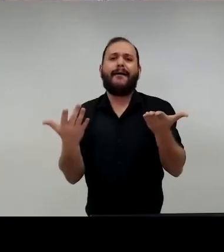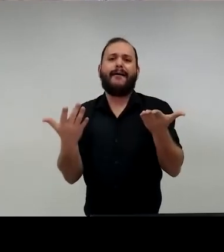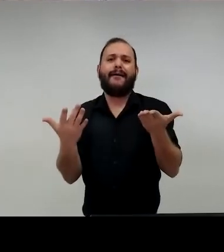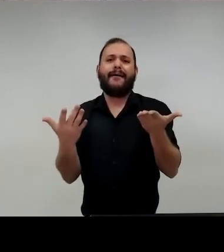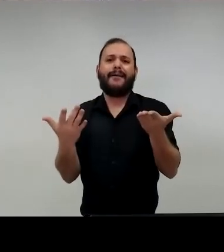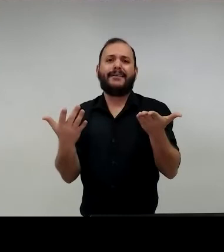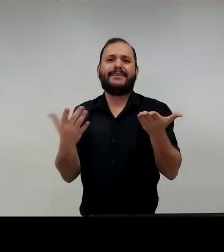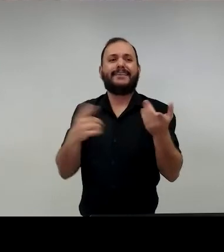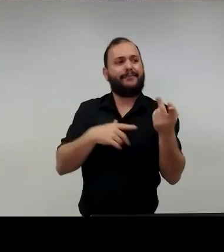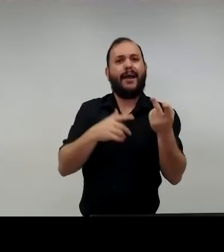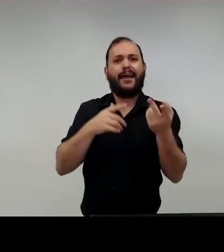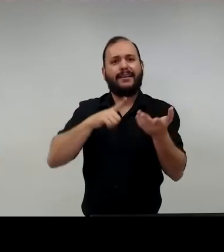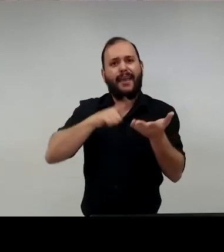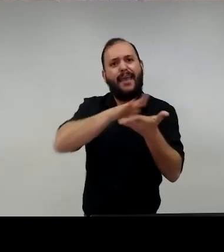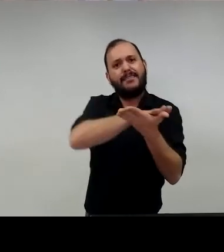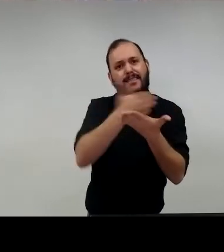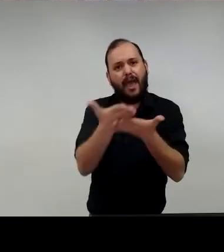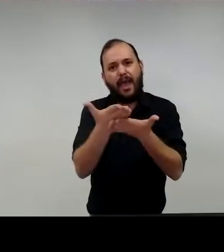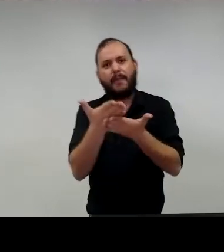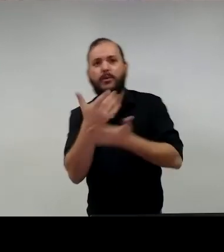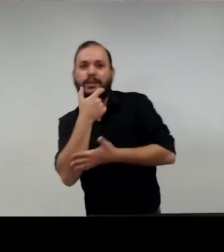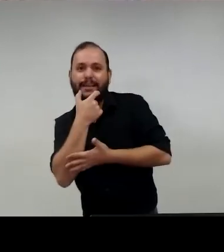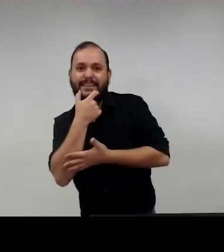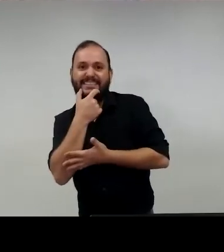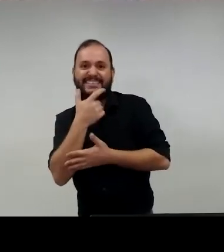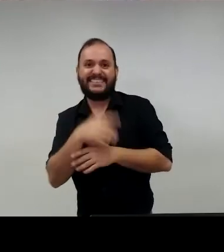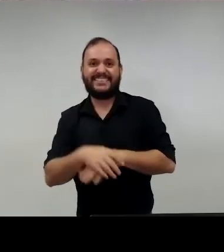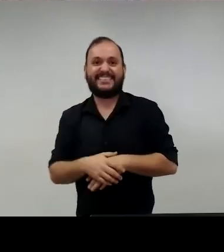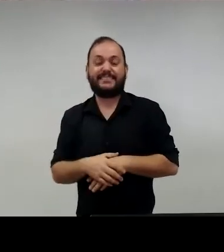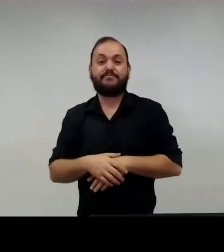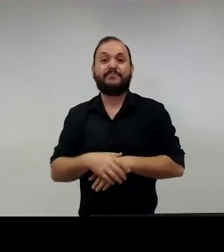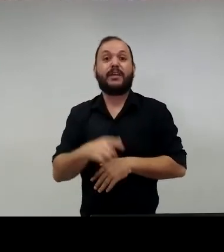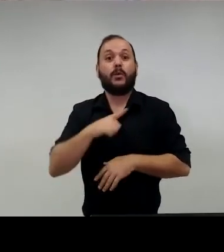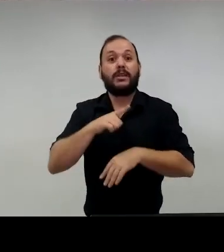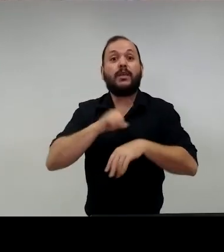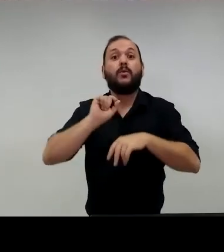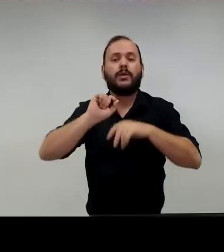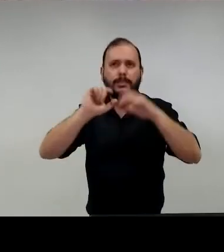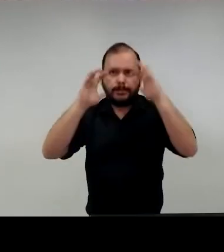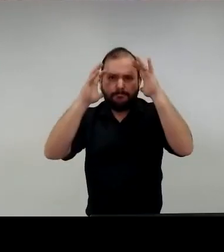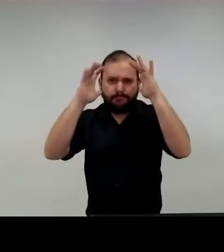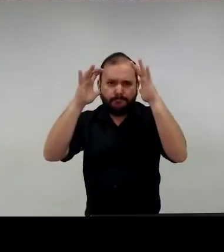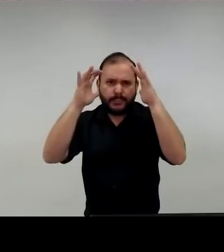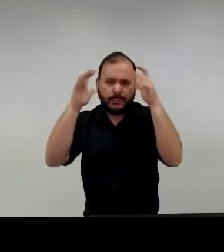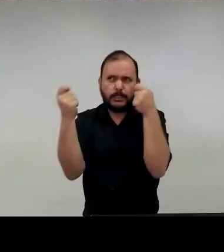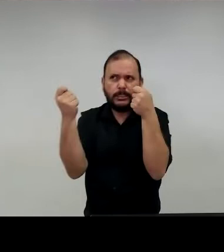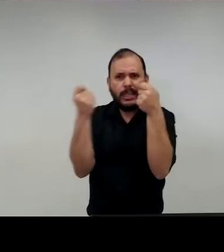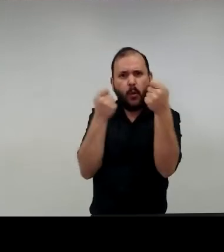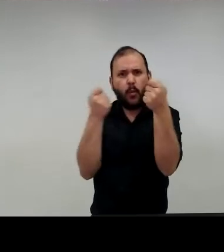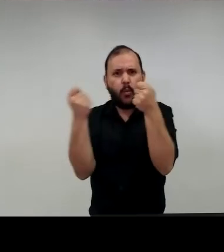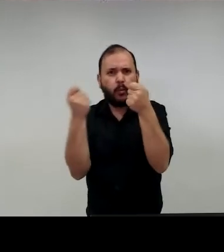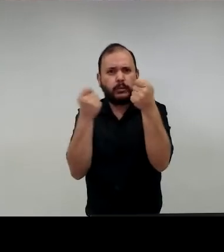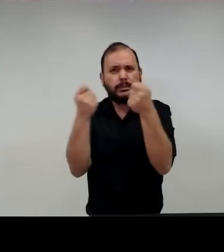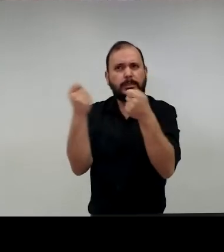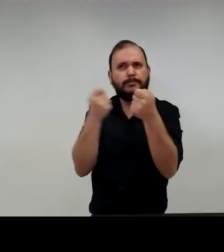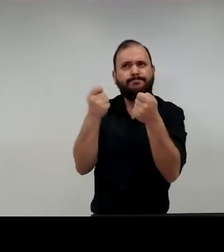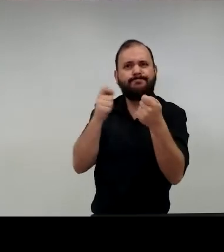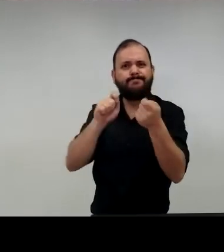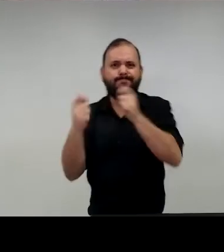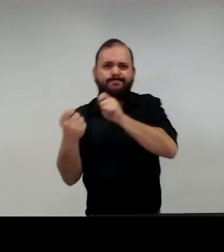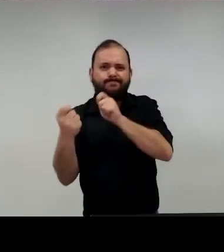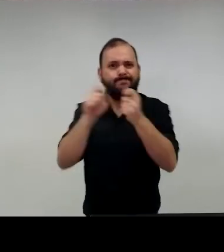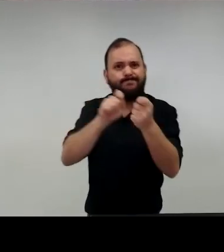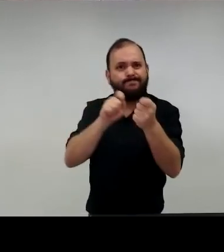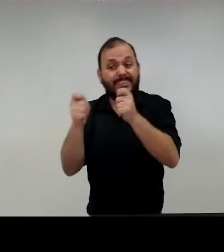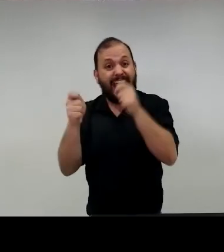English. Also, high-level negotiations and various types of training,